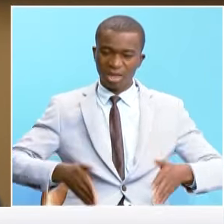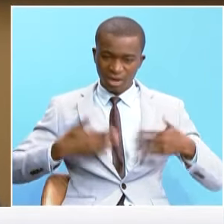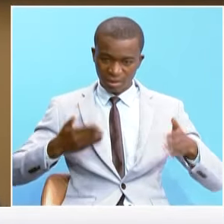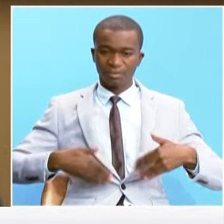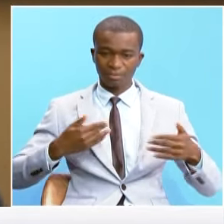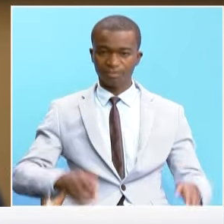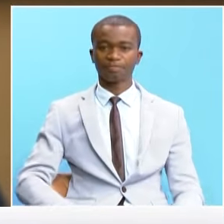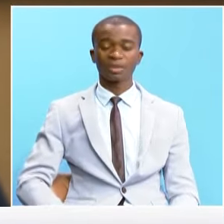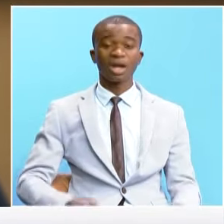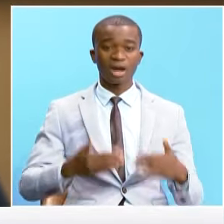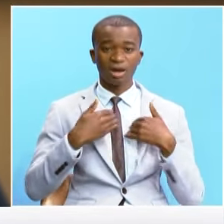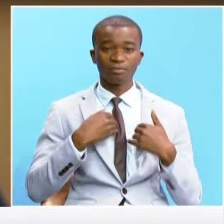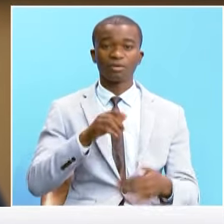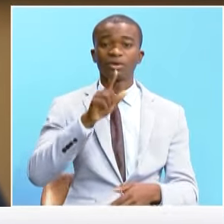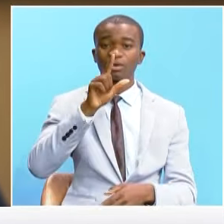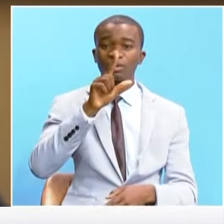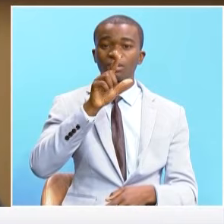of